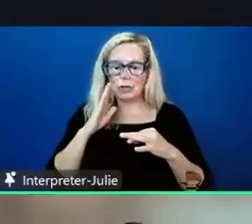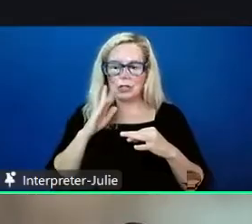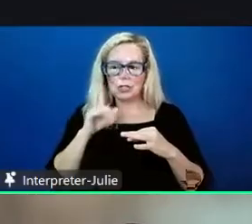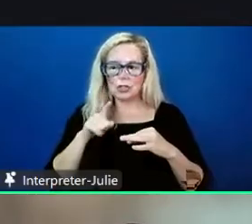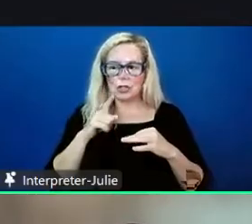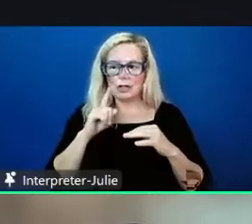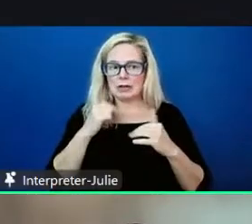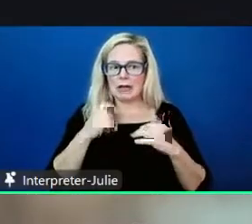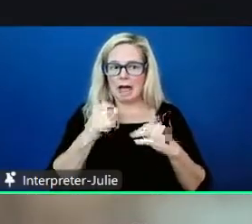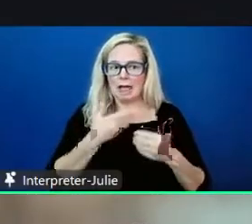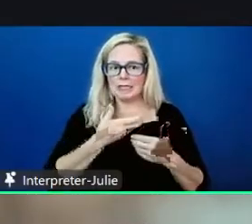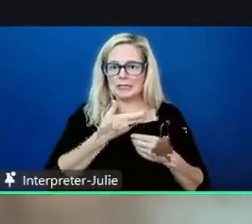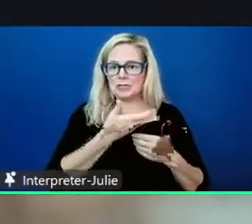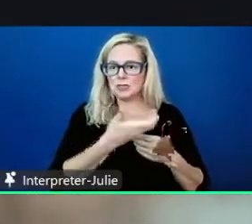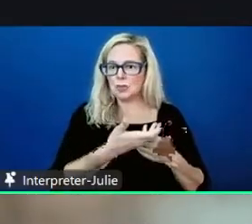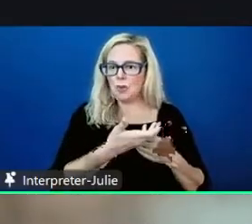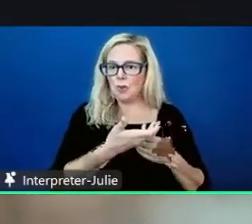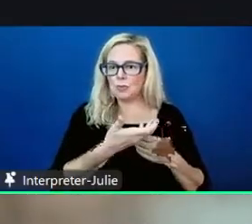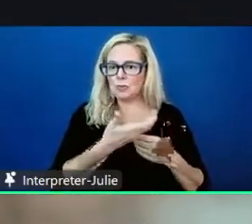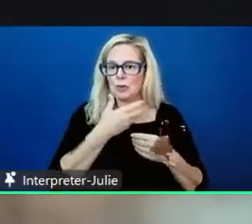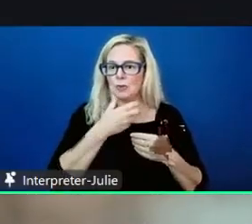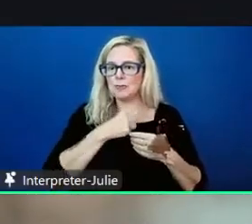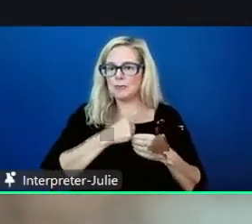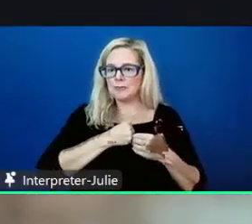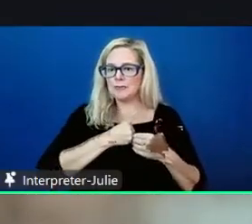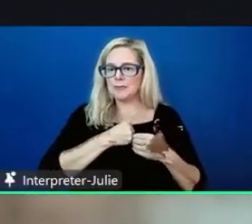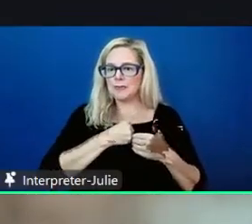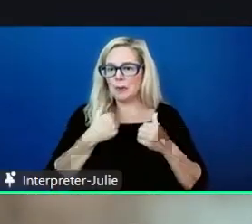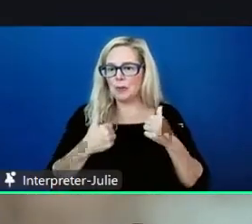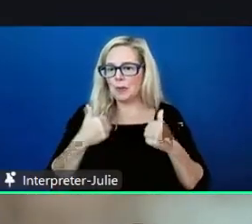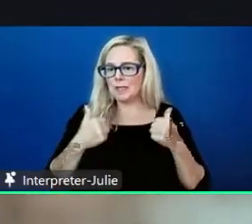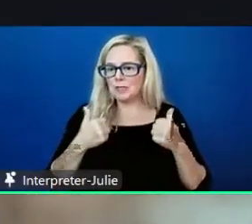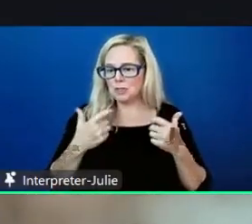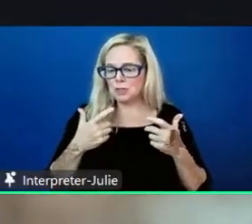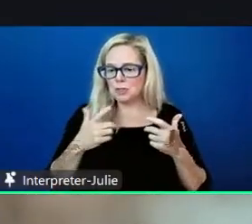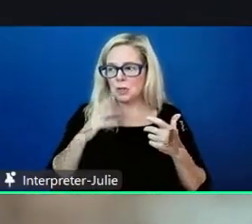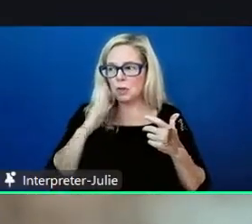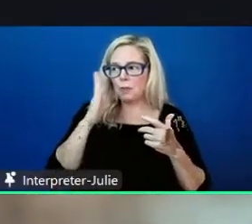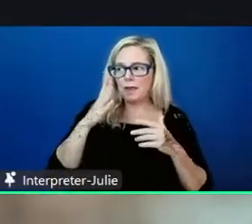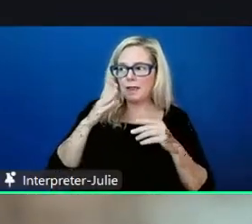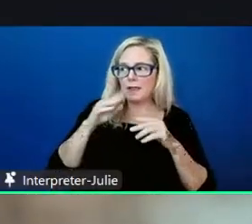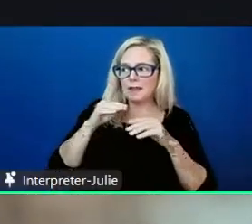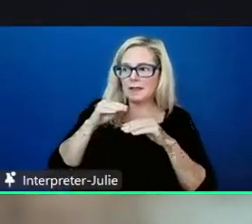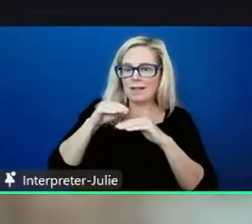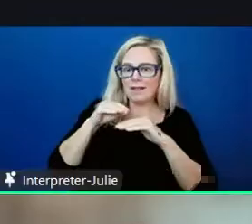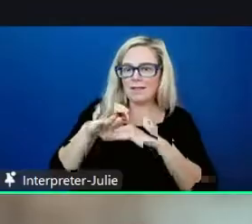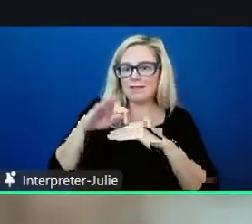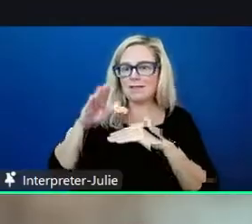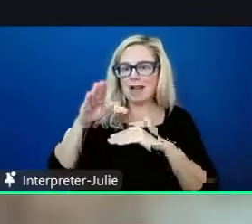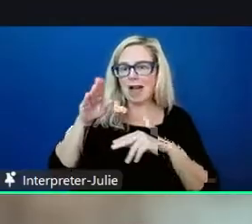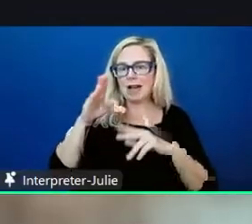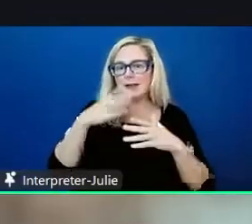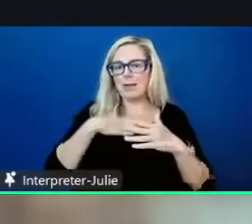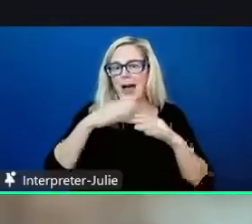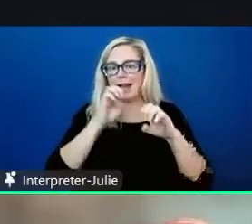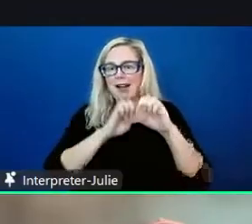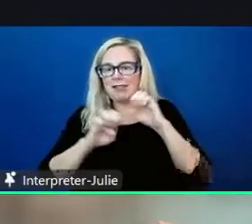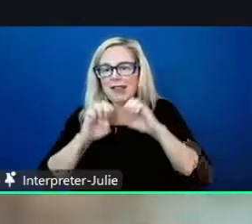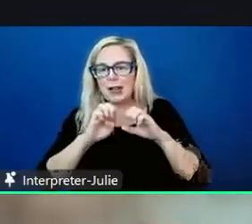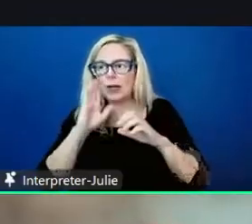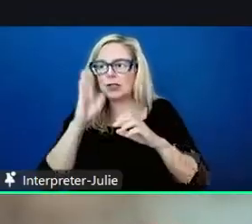They're not just asking like, do I need support? They're usually asking, is this going to affect how I'm evaluated? Is this going to make it harder for me to